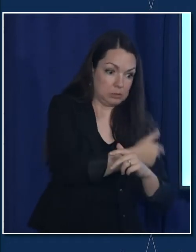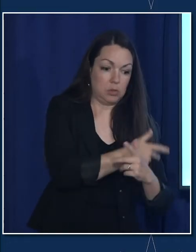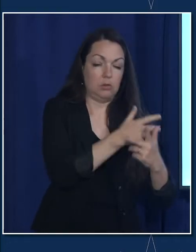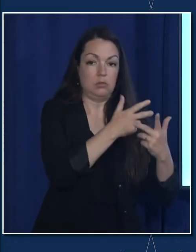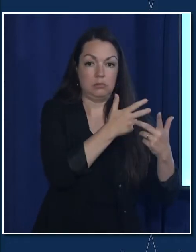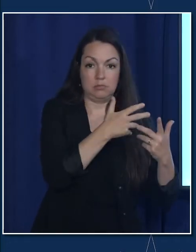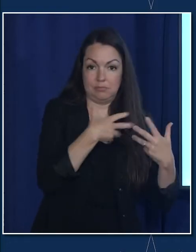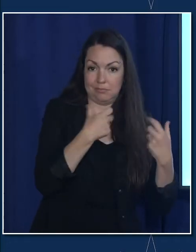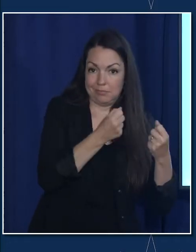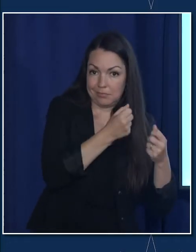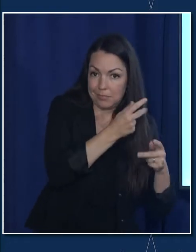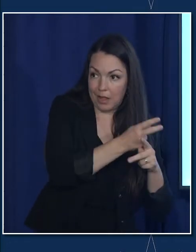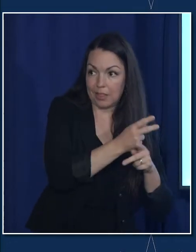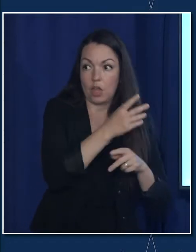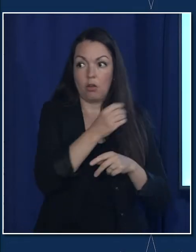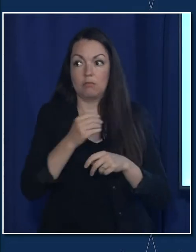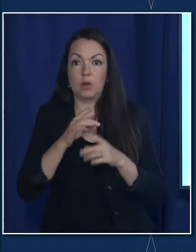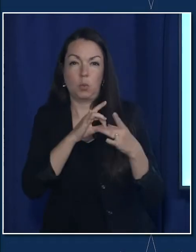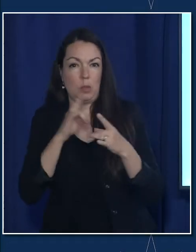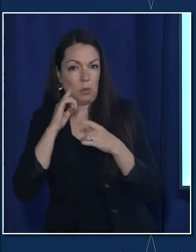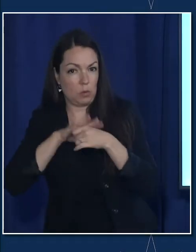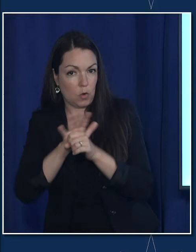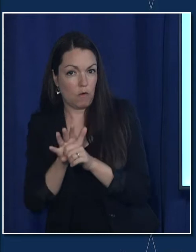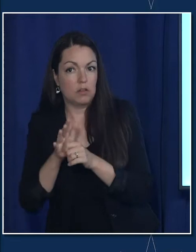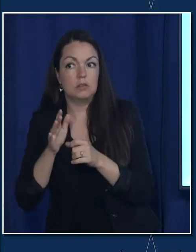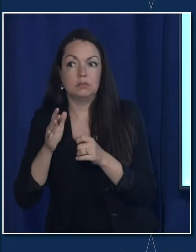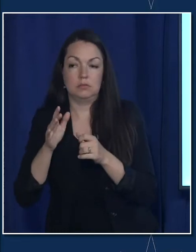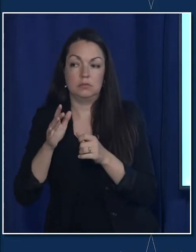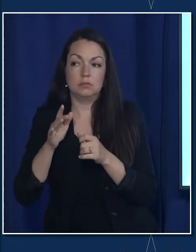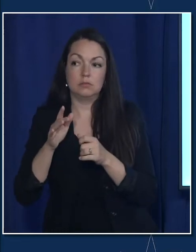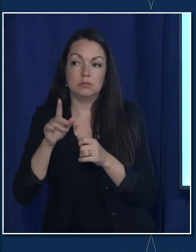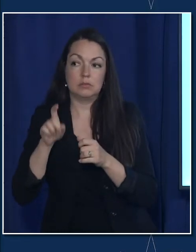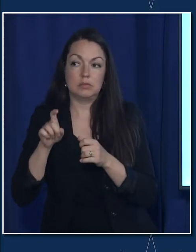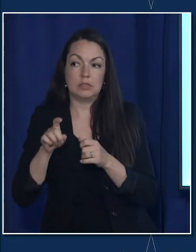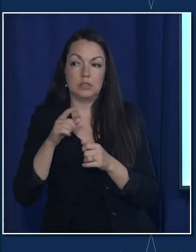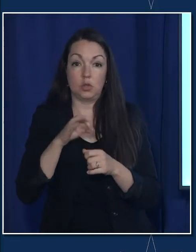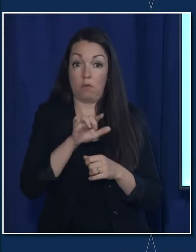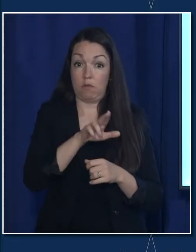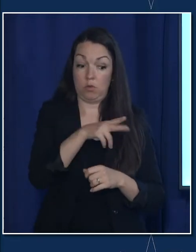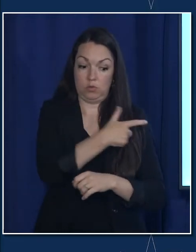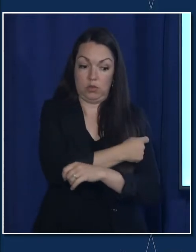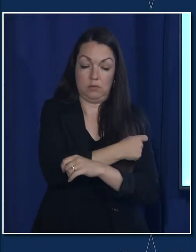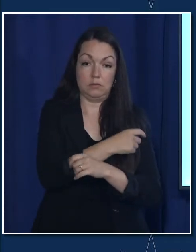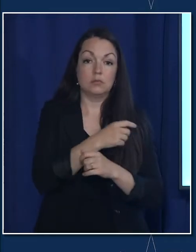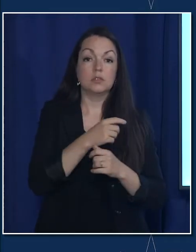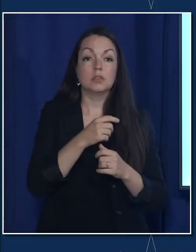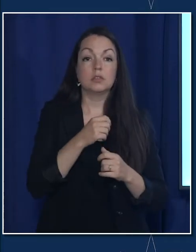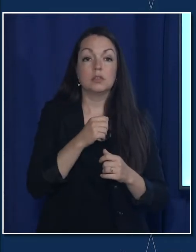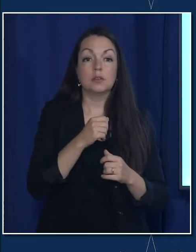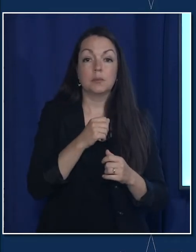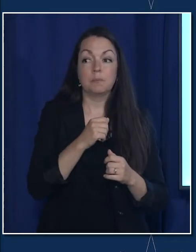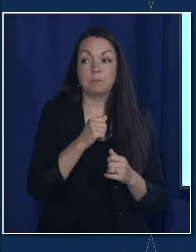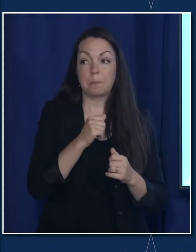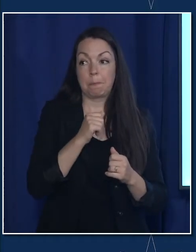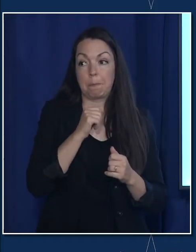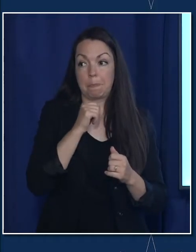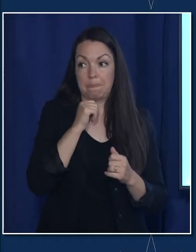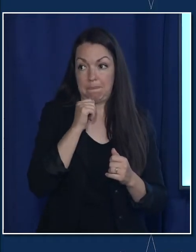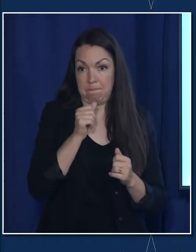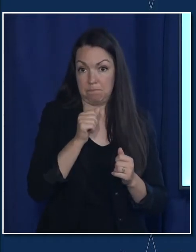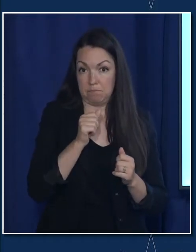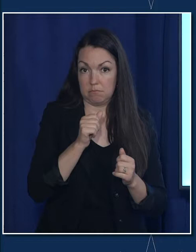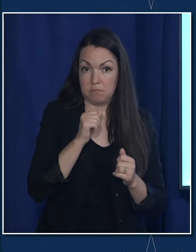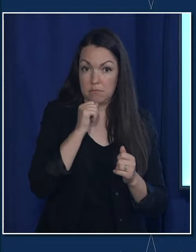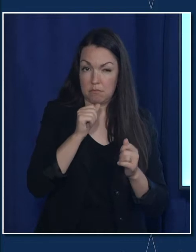increase in need for hospital care related to COVID. And so the flu vaccines we're not quite there yet in terms of launching it, but